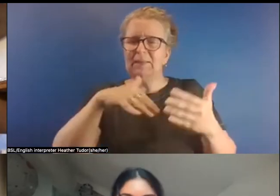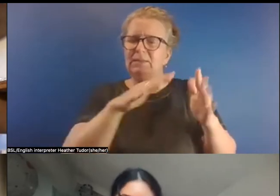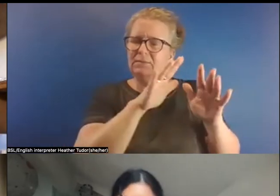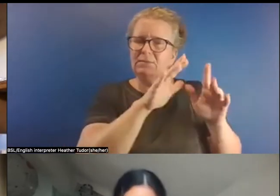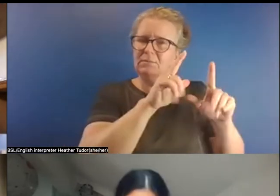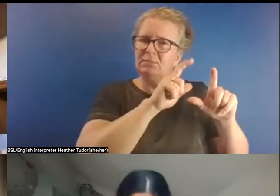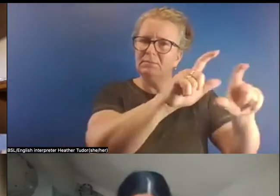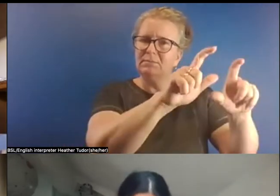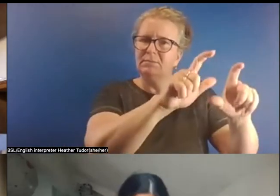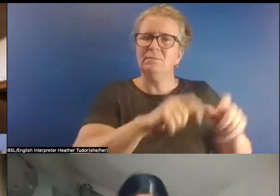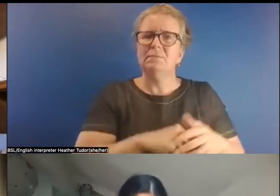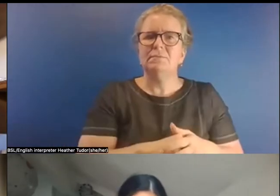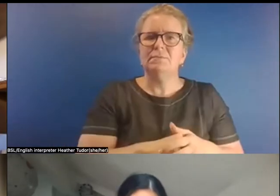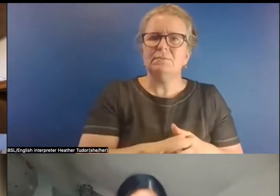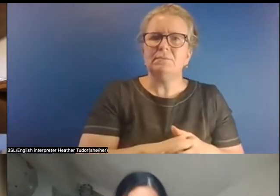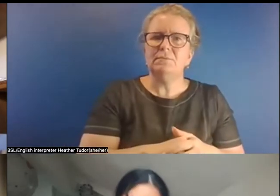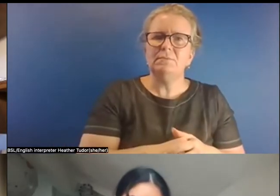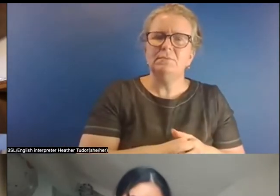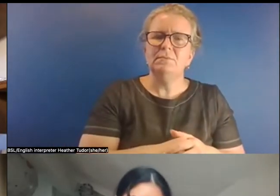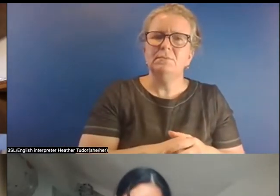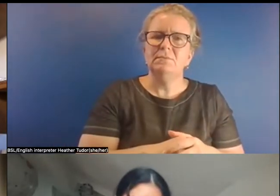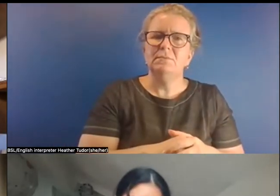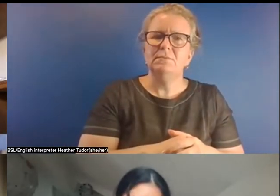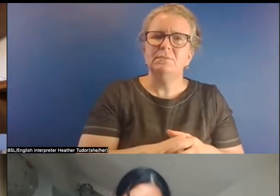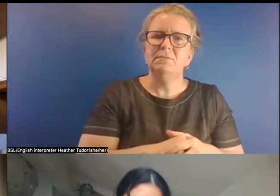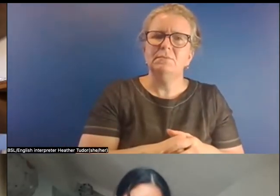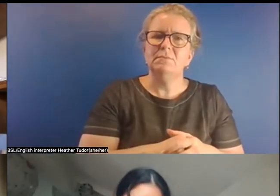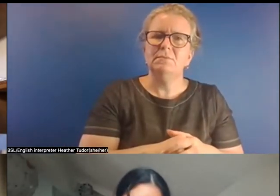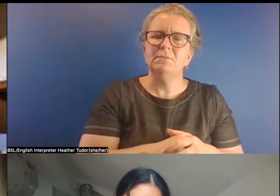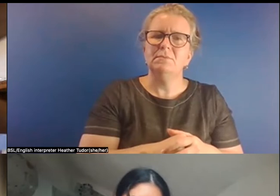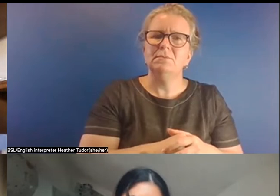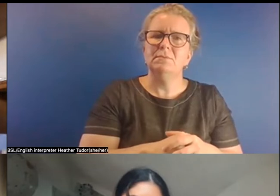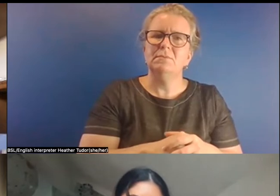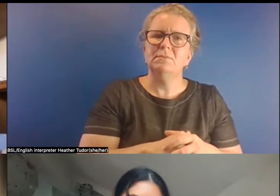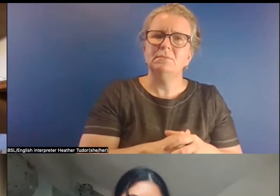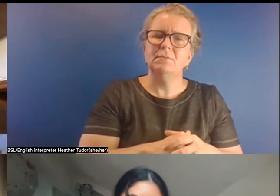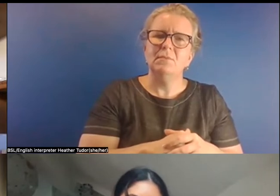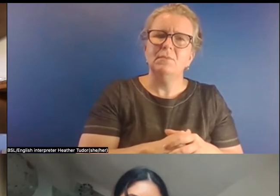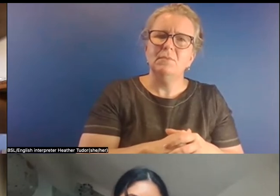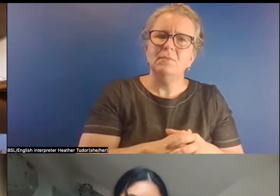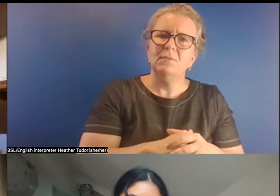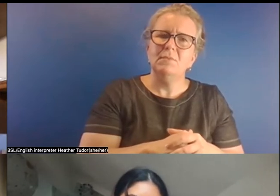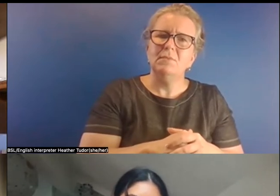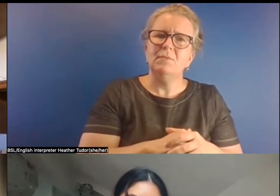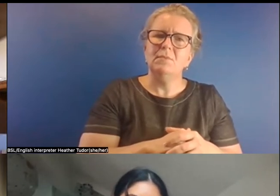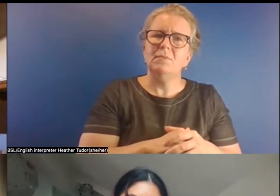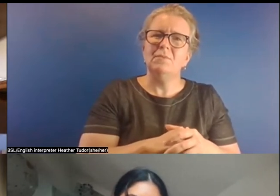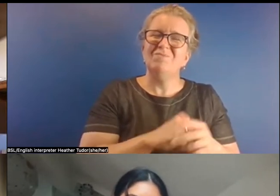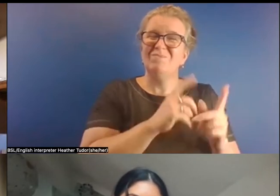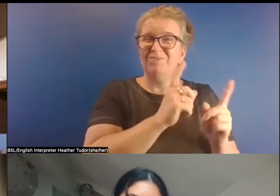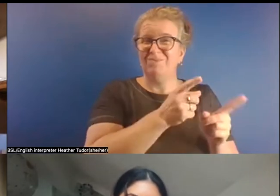that relates to the ideas of like